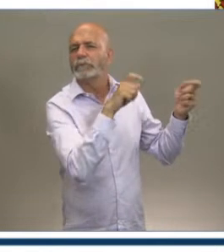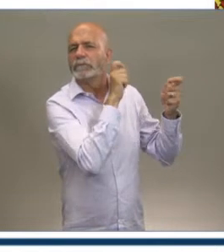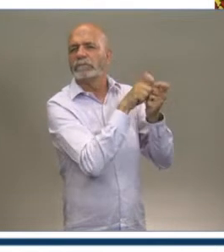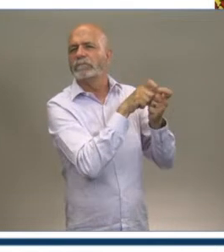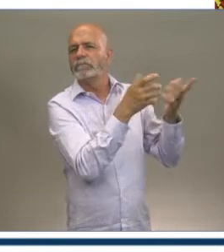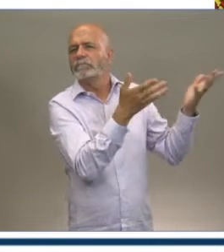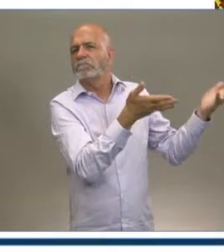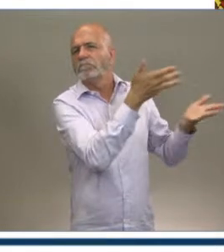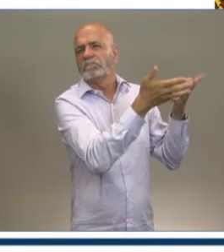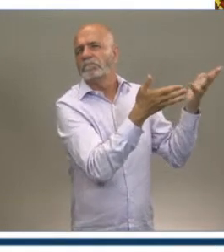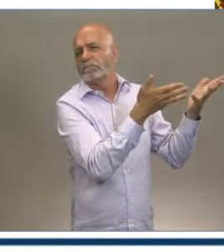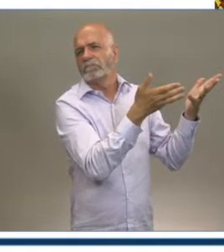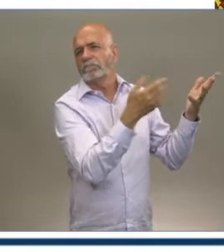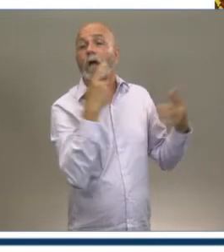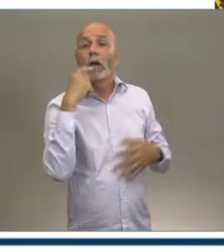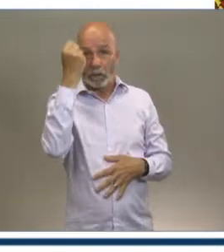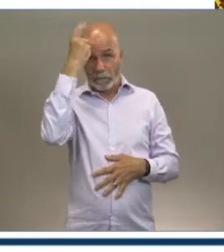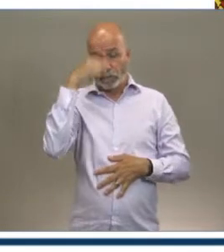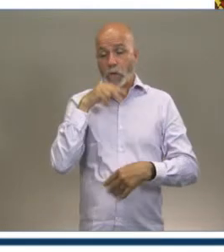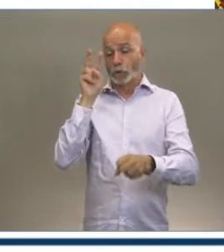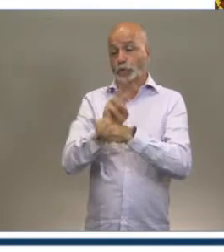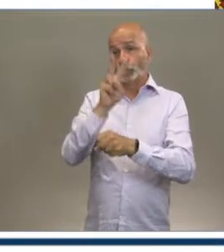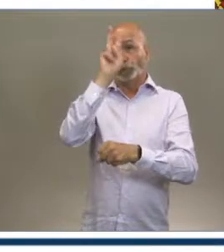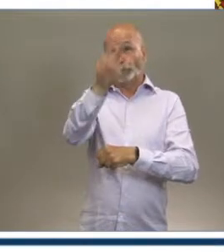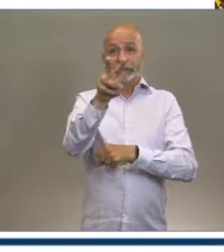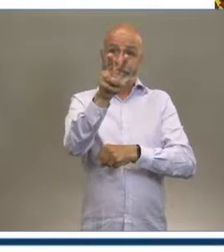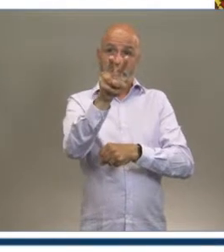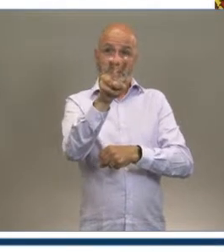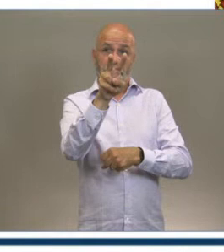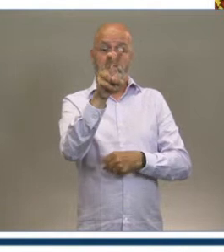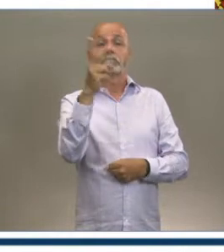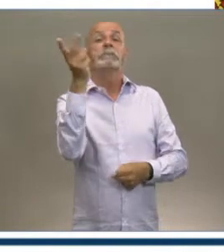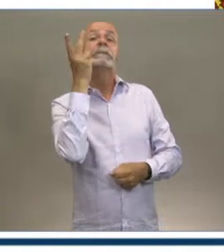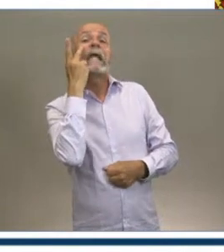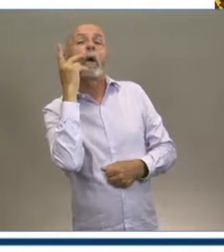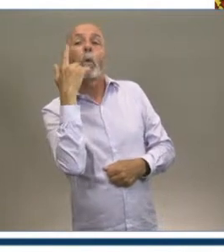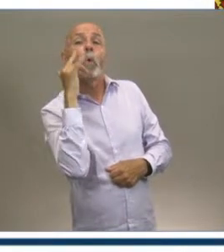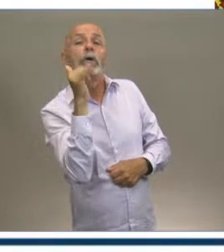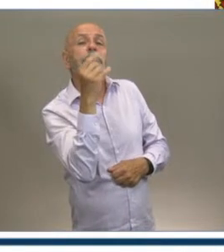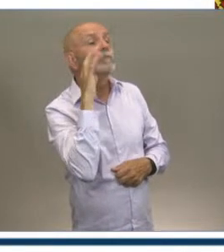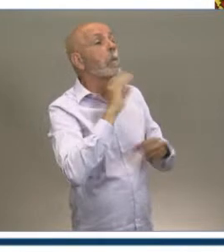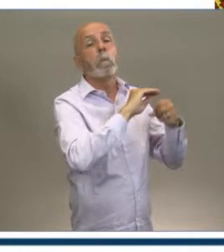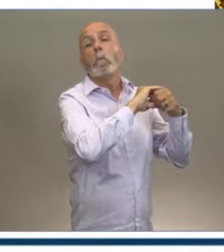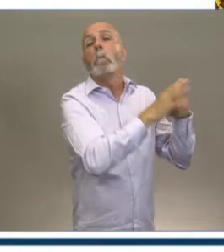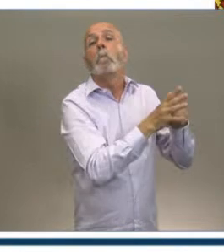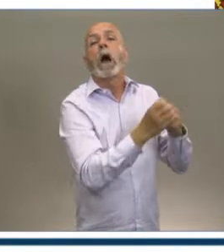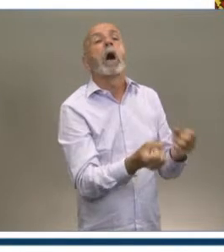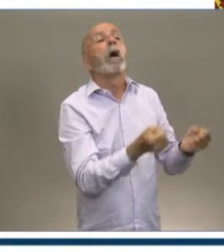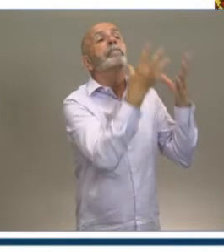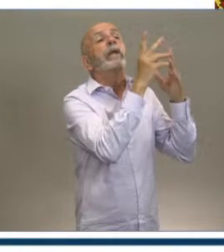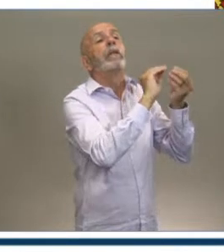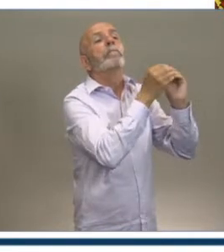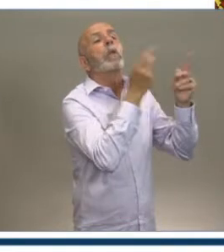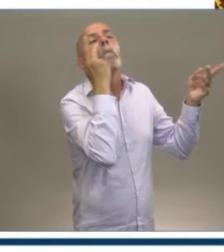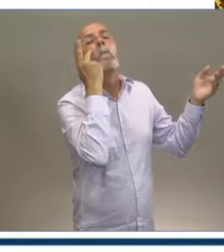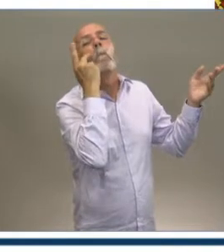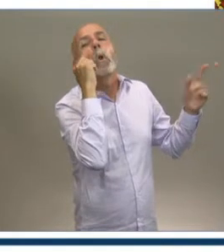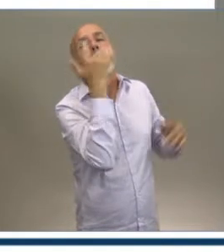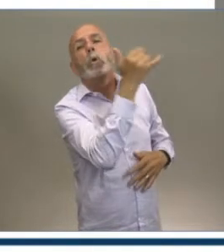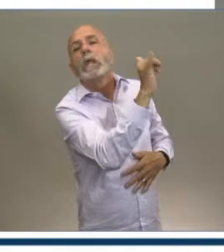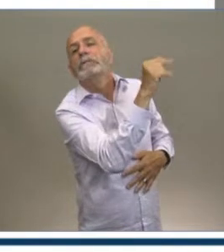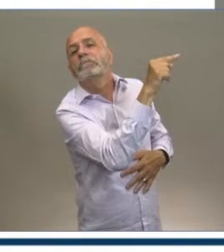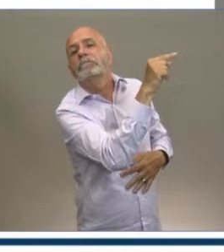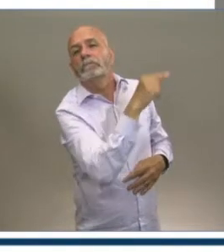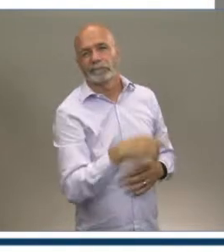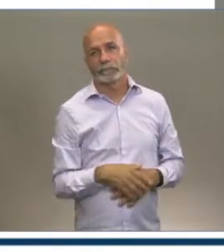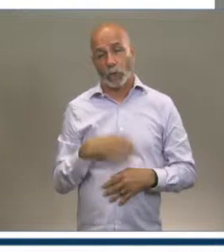2 weeks from now, on what you find out about their most recent epidemiology? So right now, we're planning on what we're putting